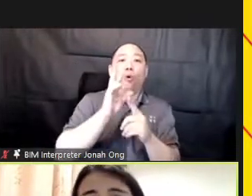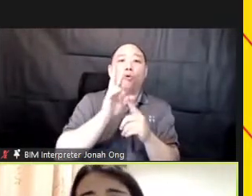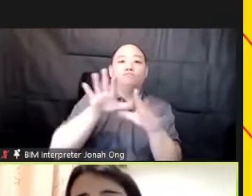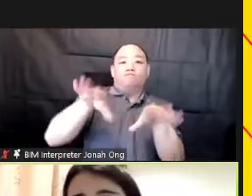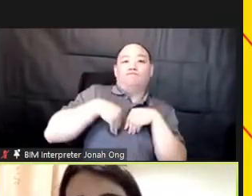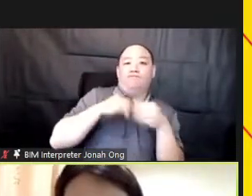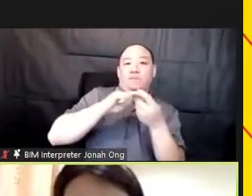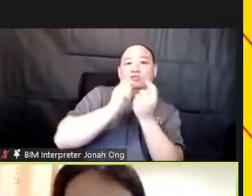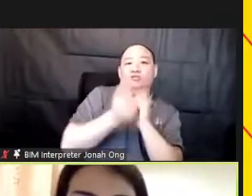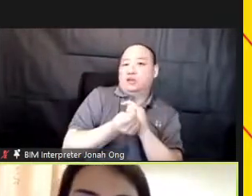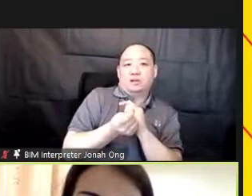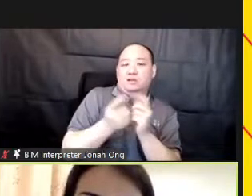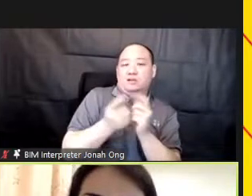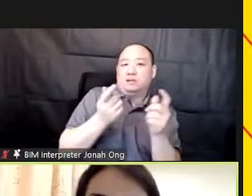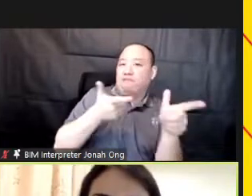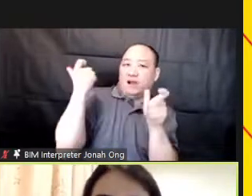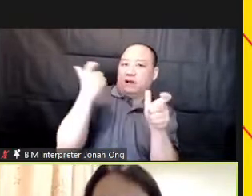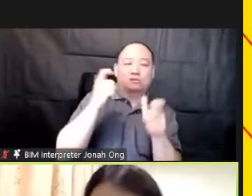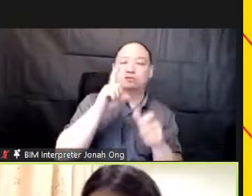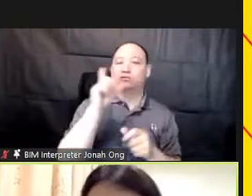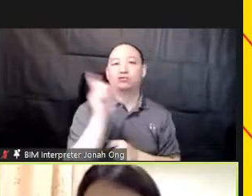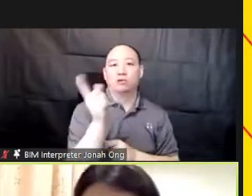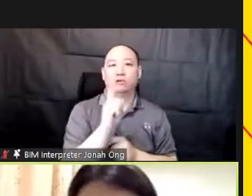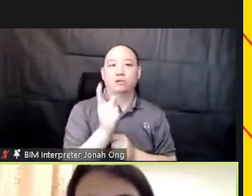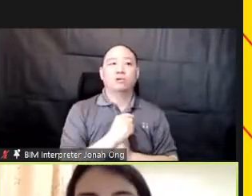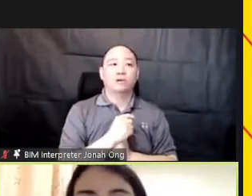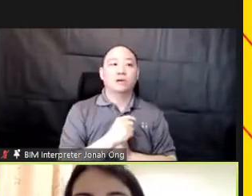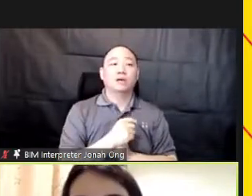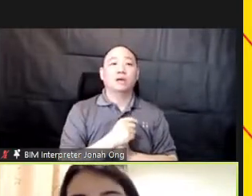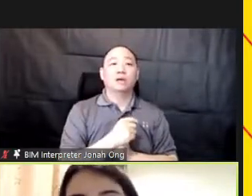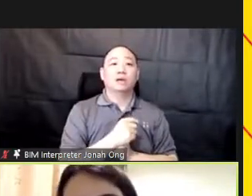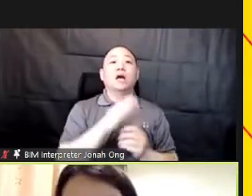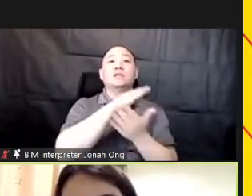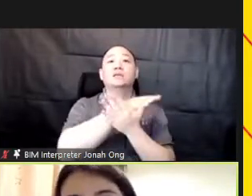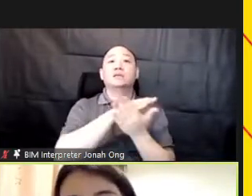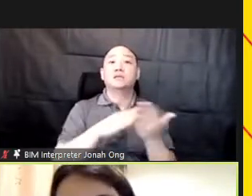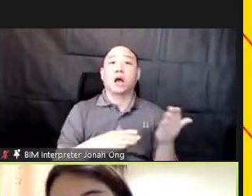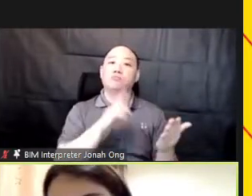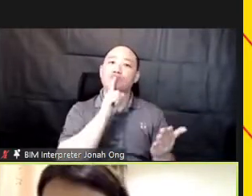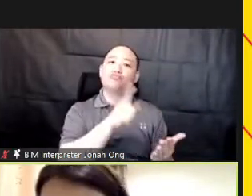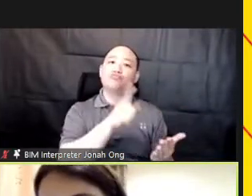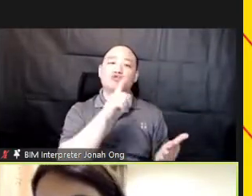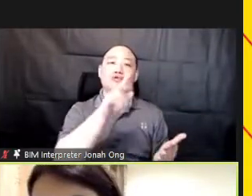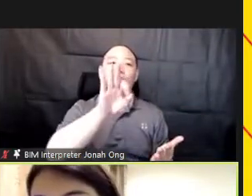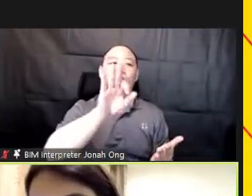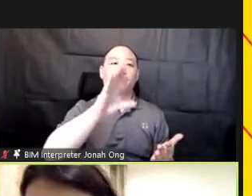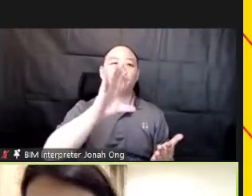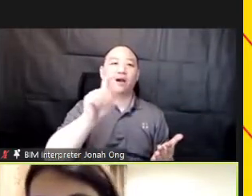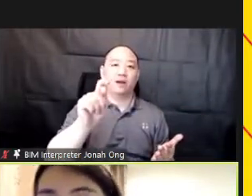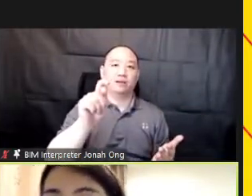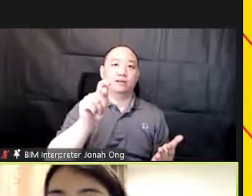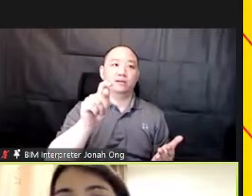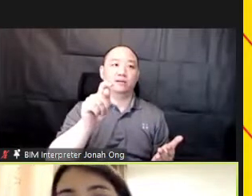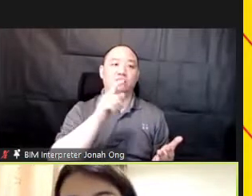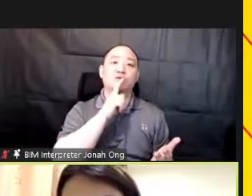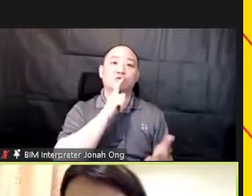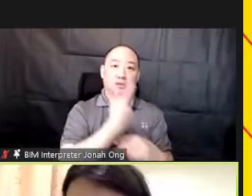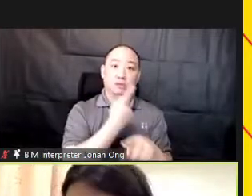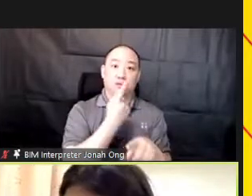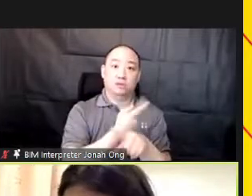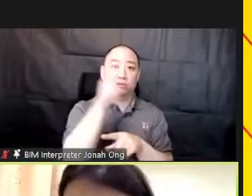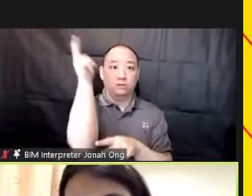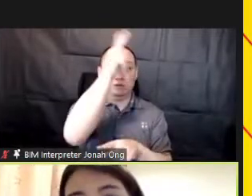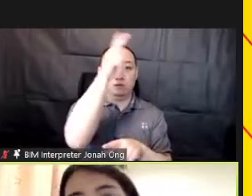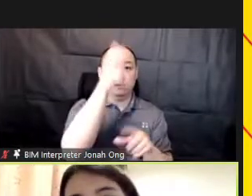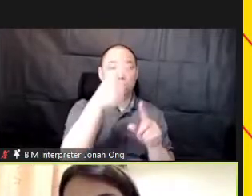So some of the facts, we know that our government, our spending on education is among the highest. If we compare with